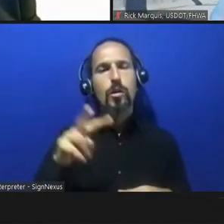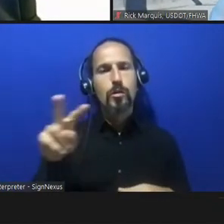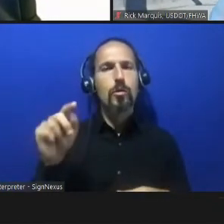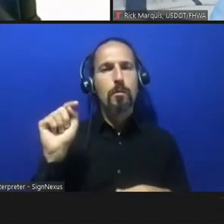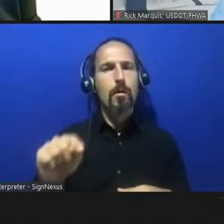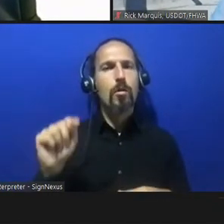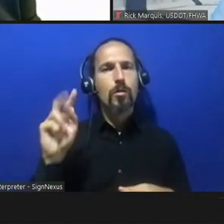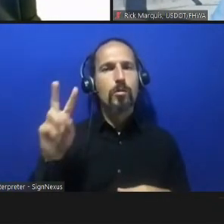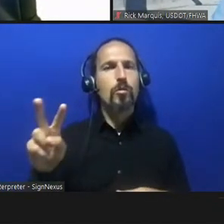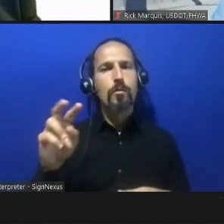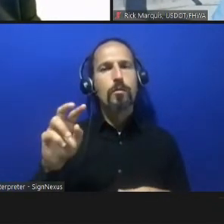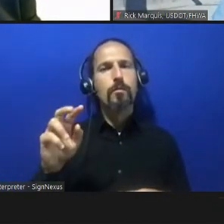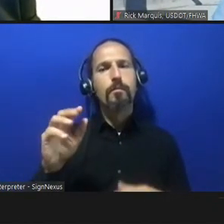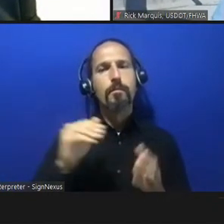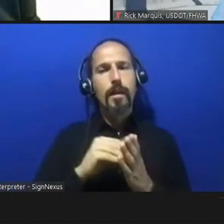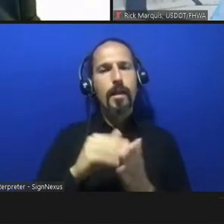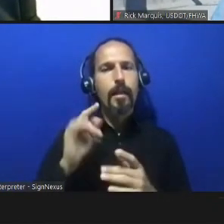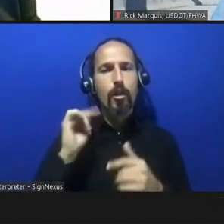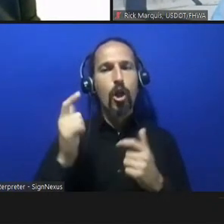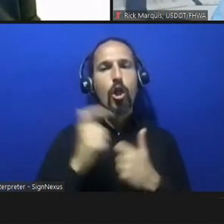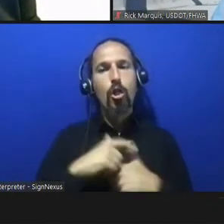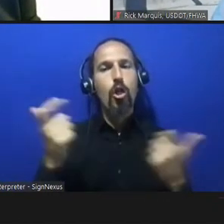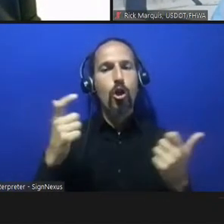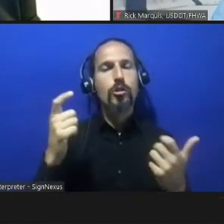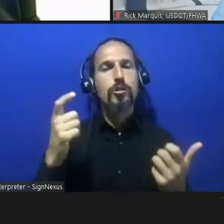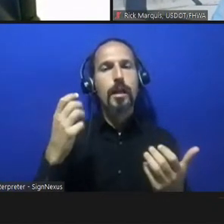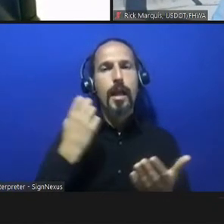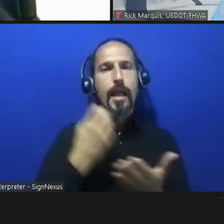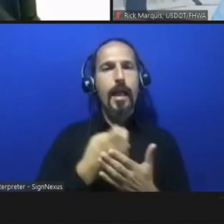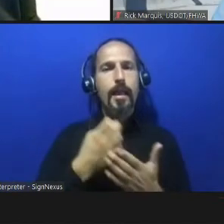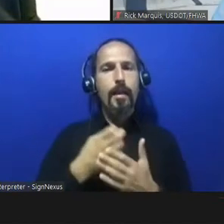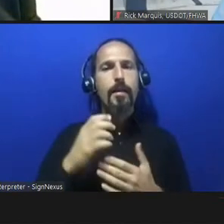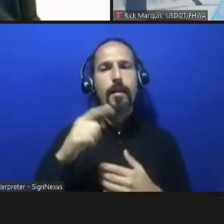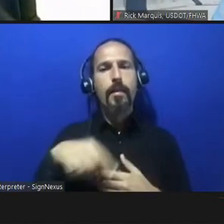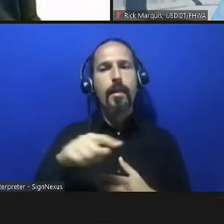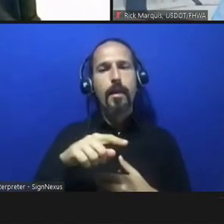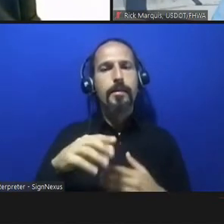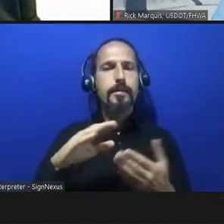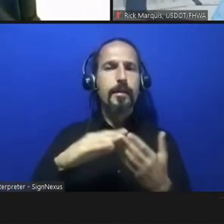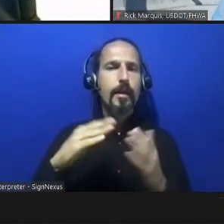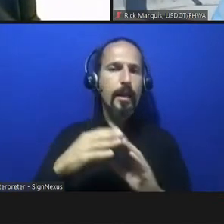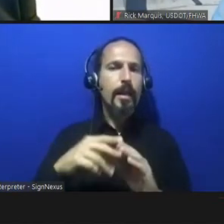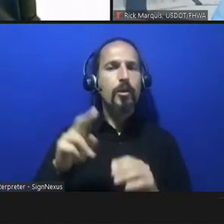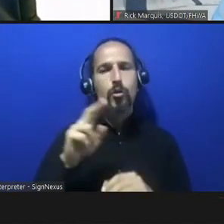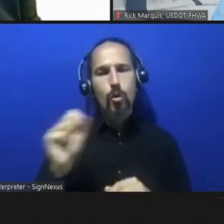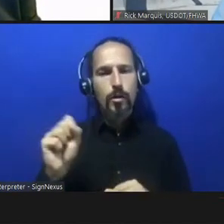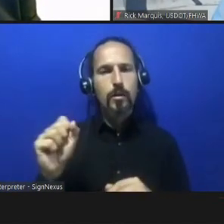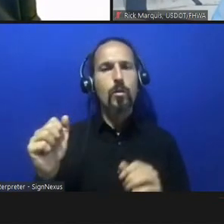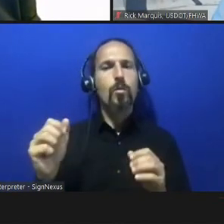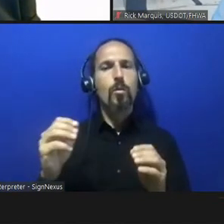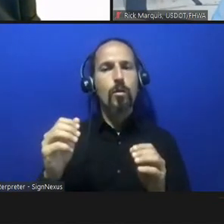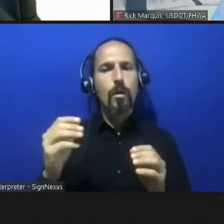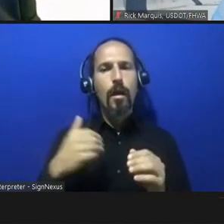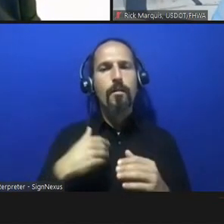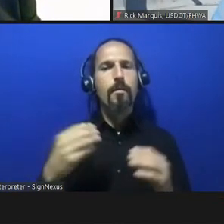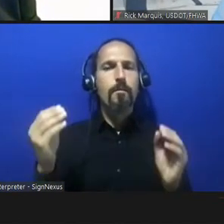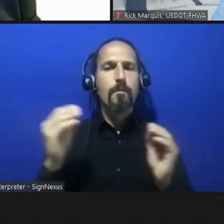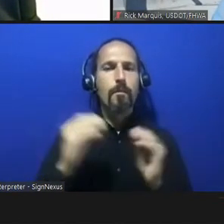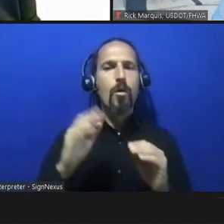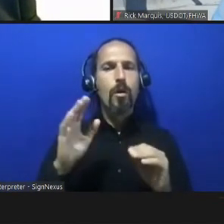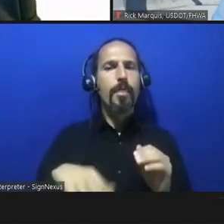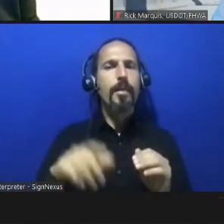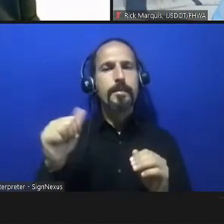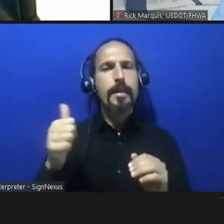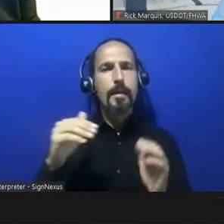residents in the largest and most economically significant metropolitan region in the u.s with more than 10 million